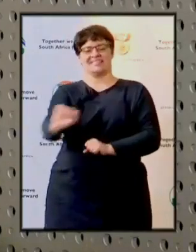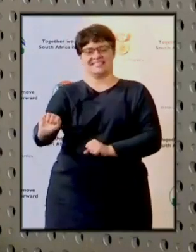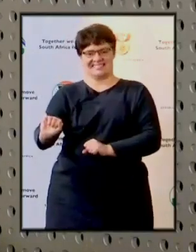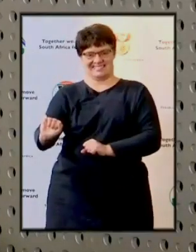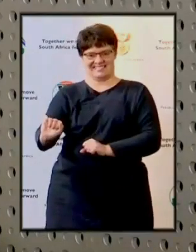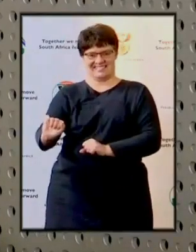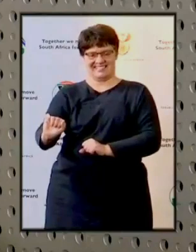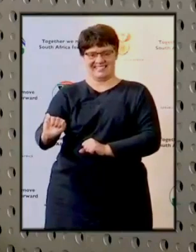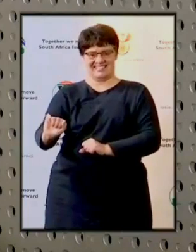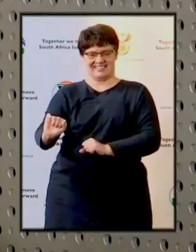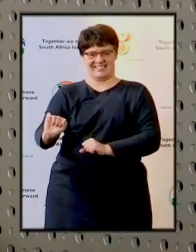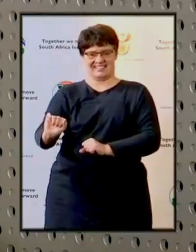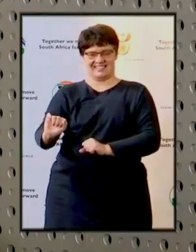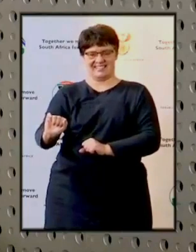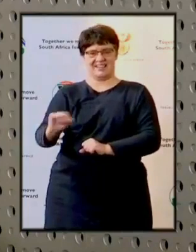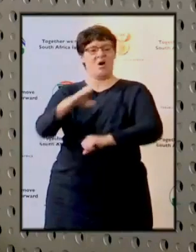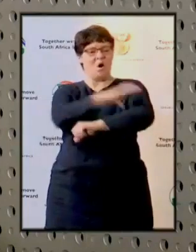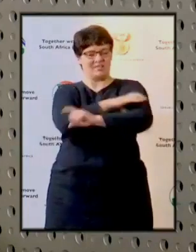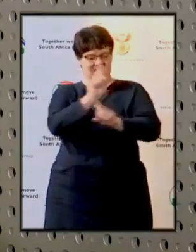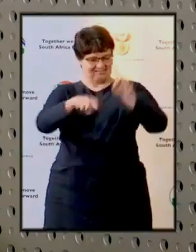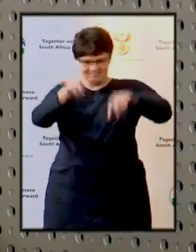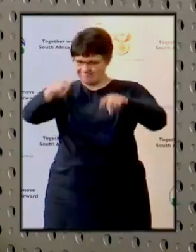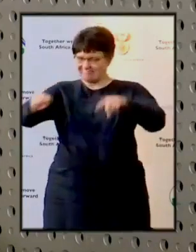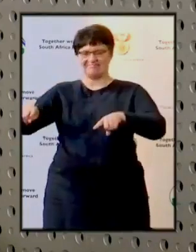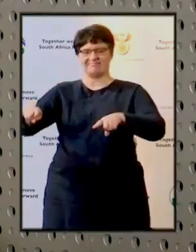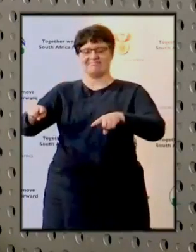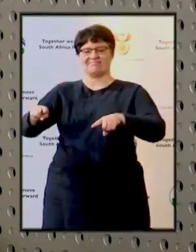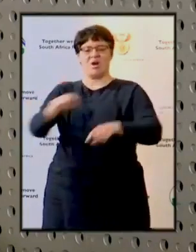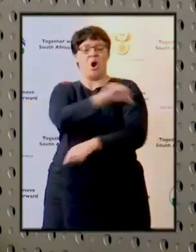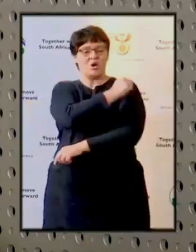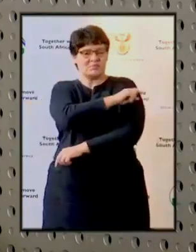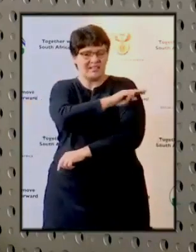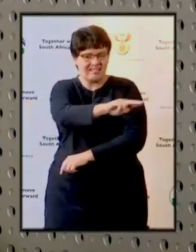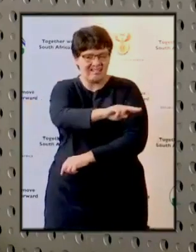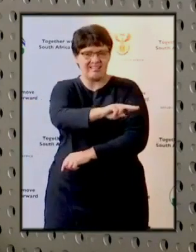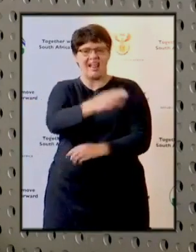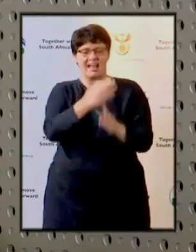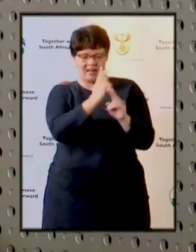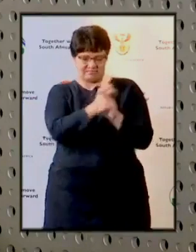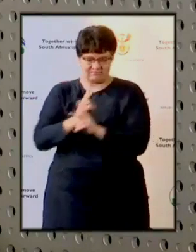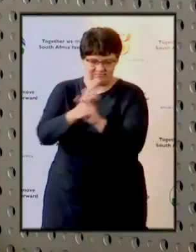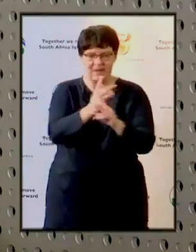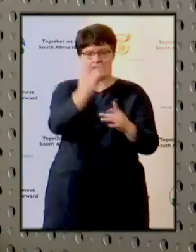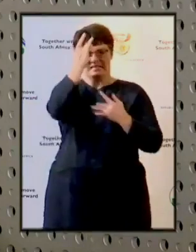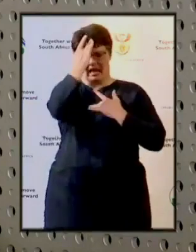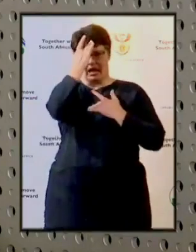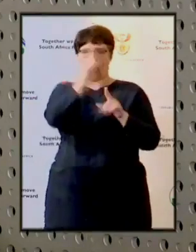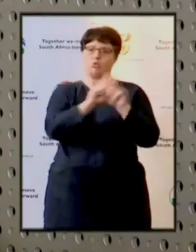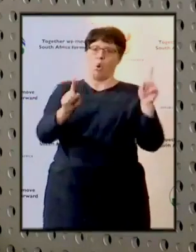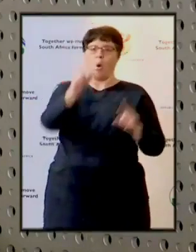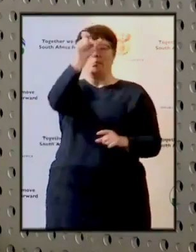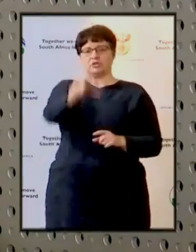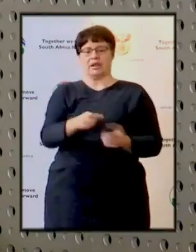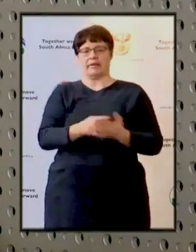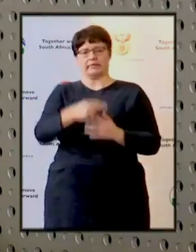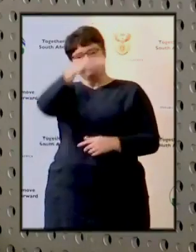enforcement officers, the hospitals can look after the sick, not after